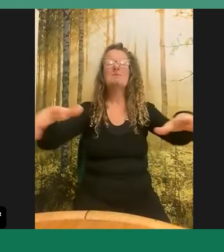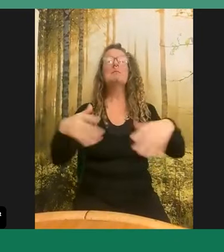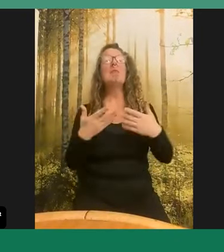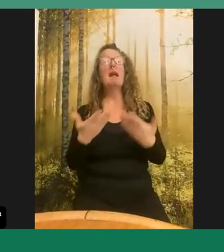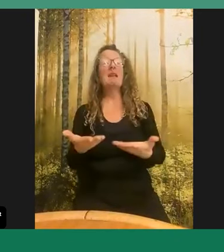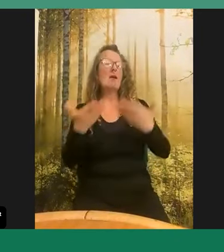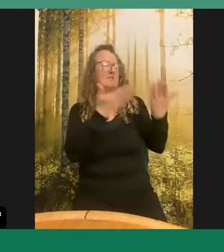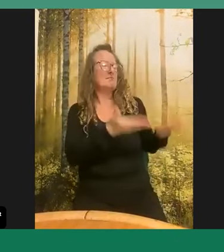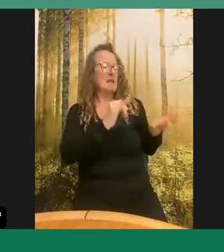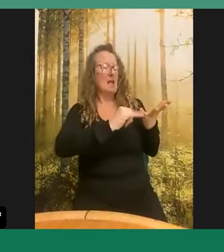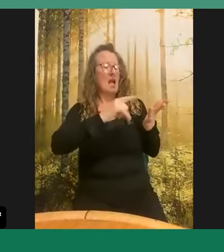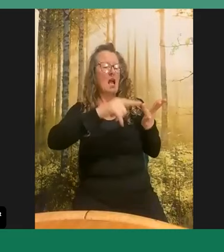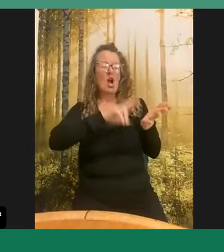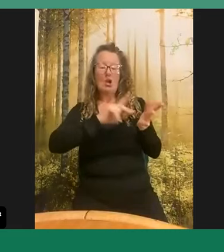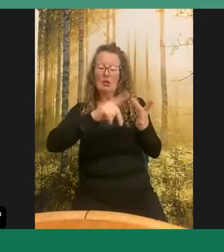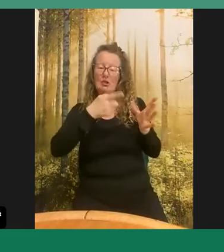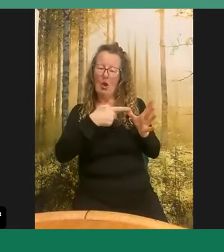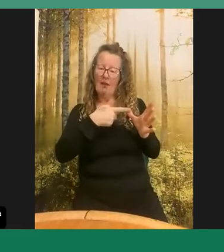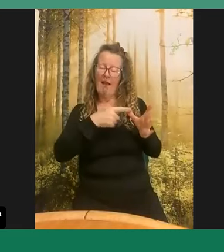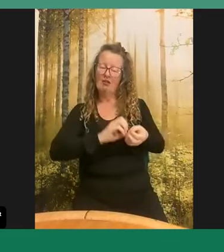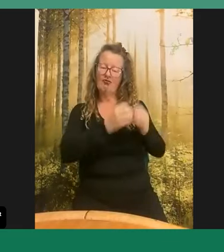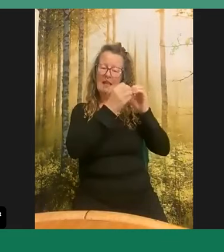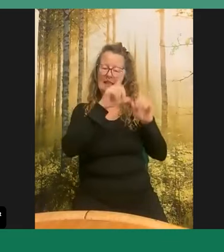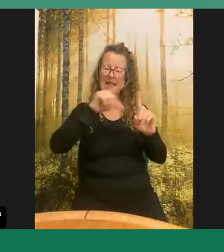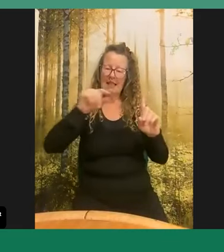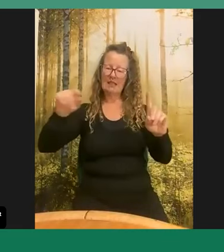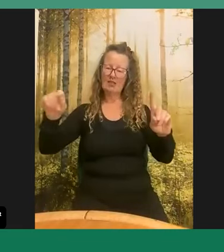give you an insight into the digital world that she's created.